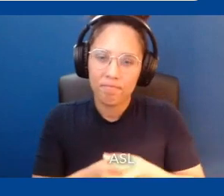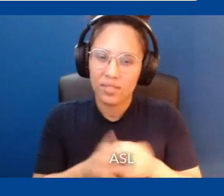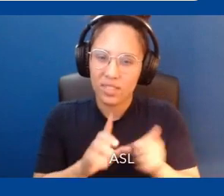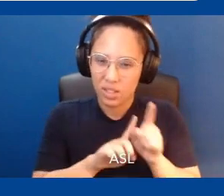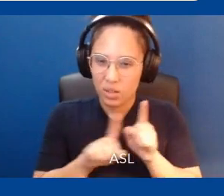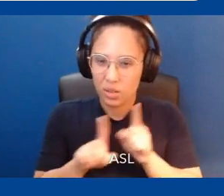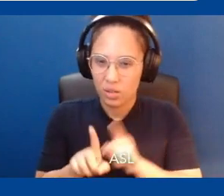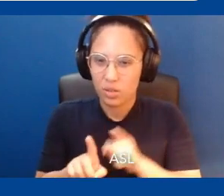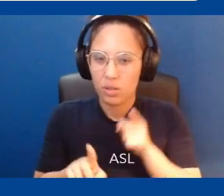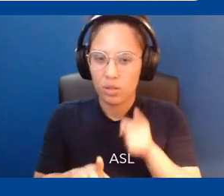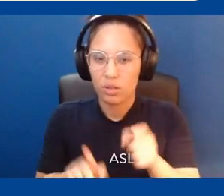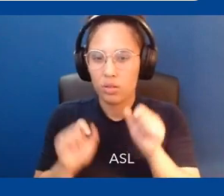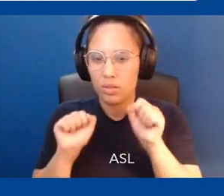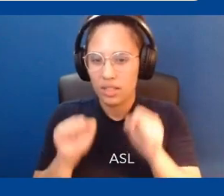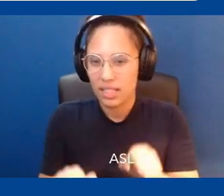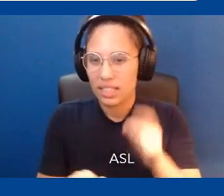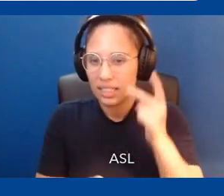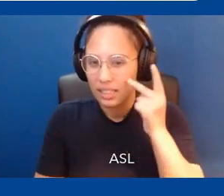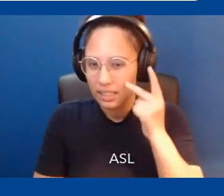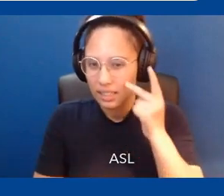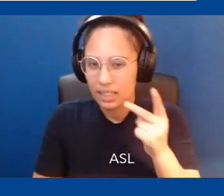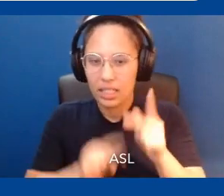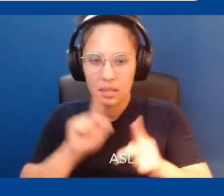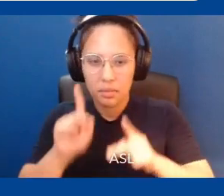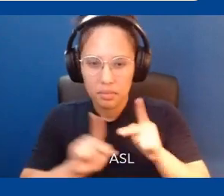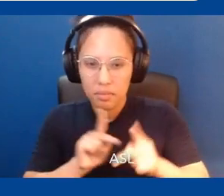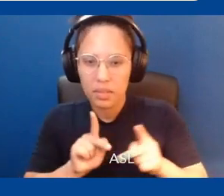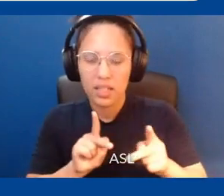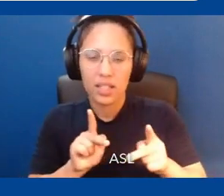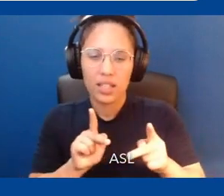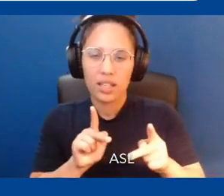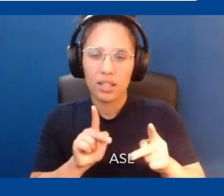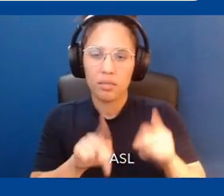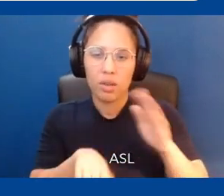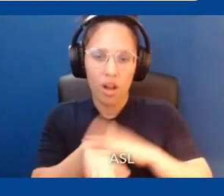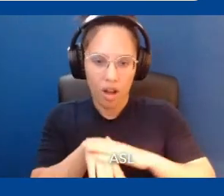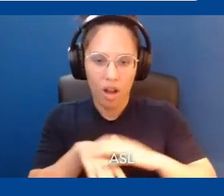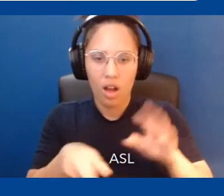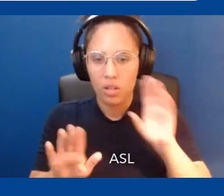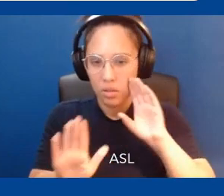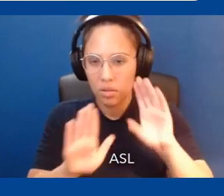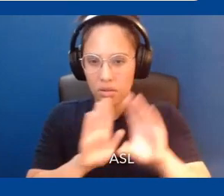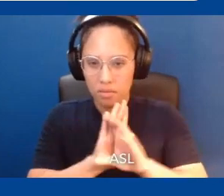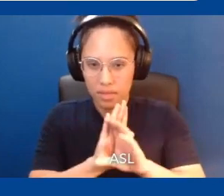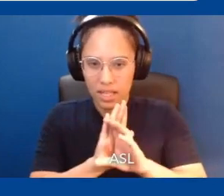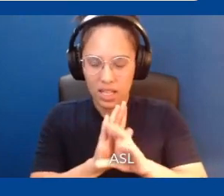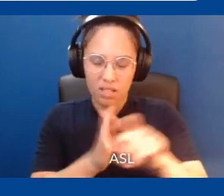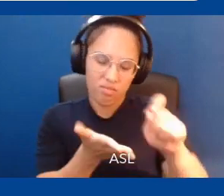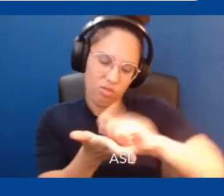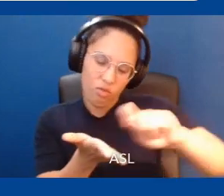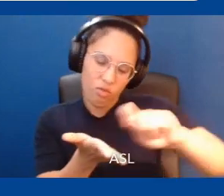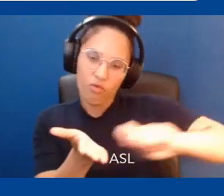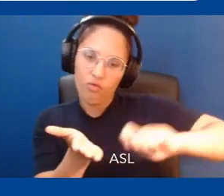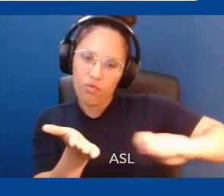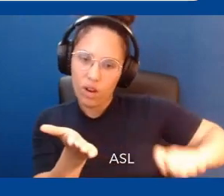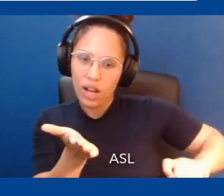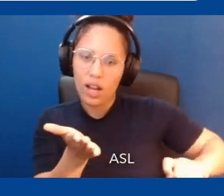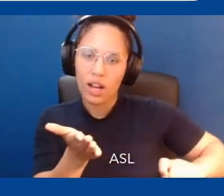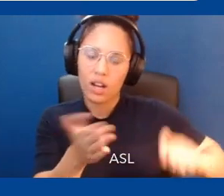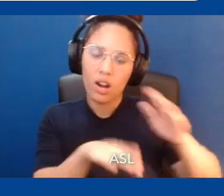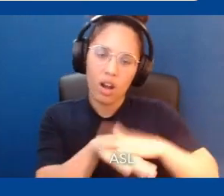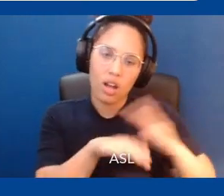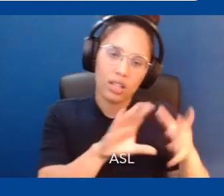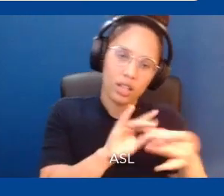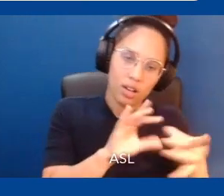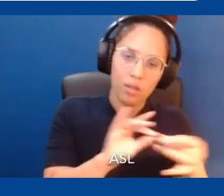violence, like people write things in, like, over the pictures or over the comments.